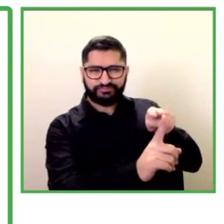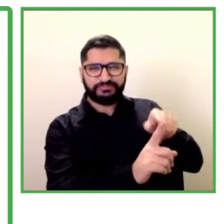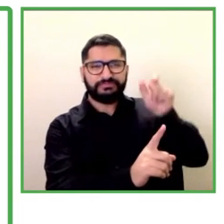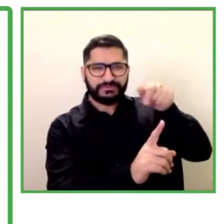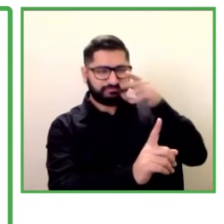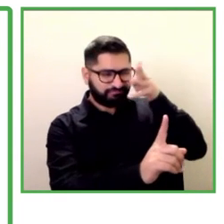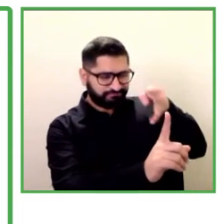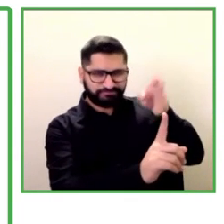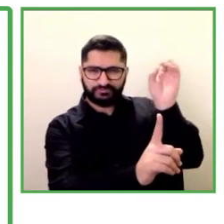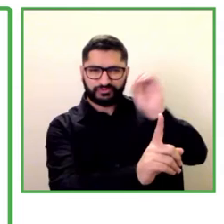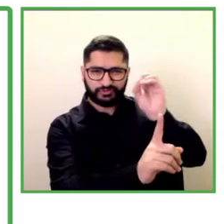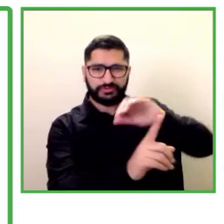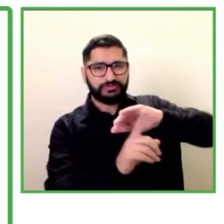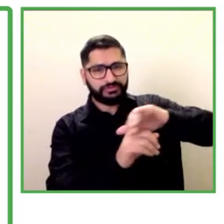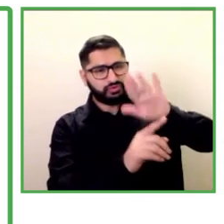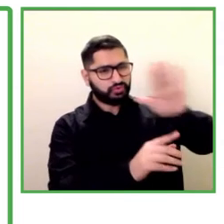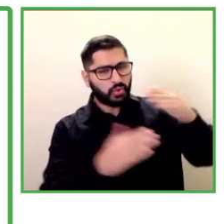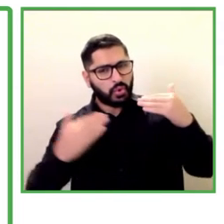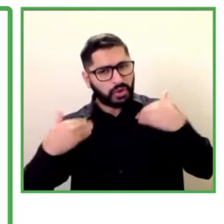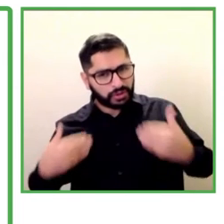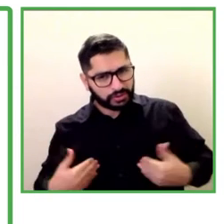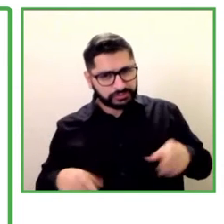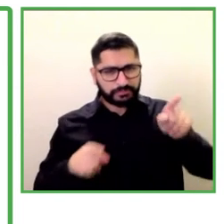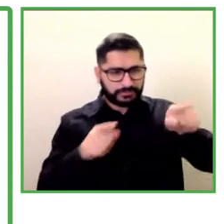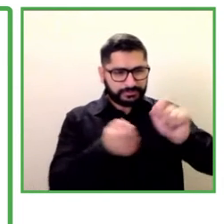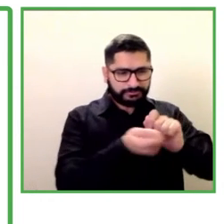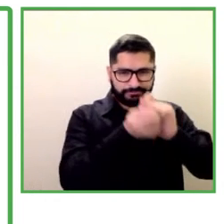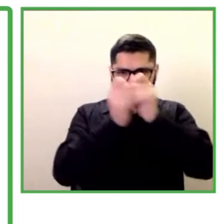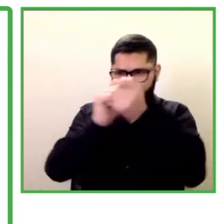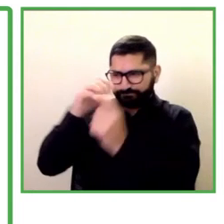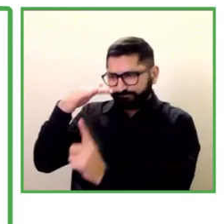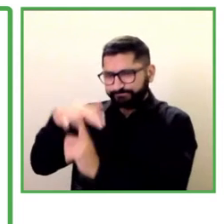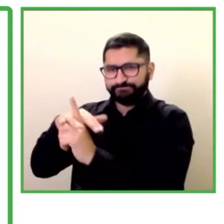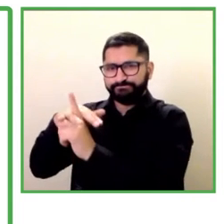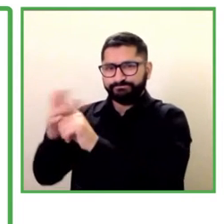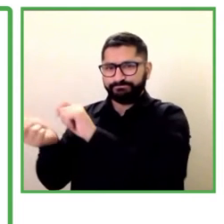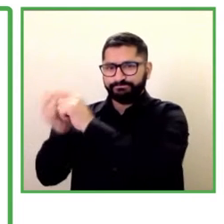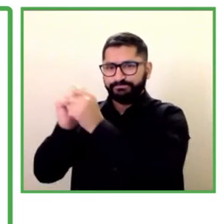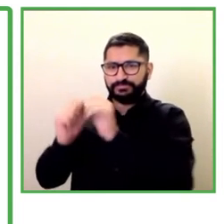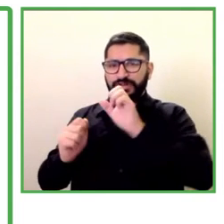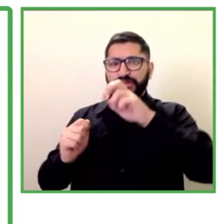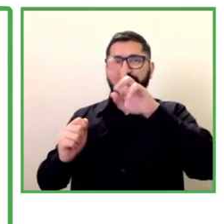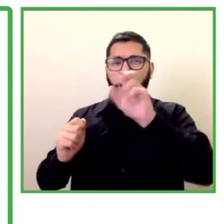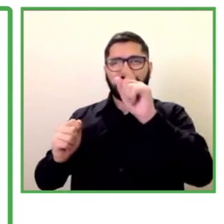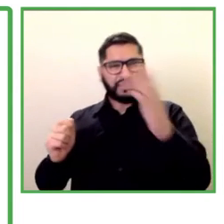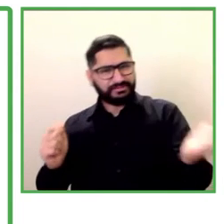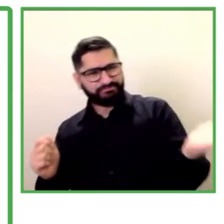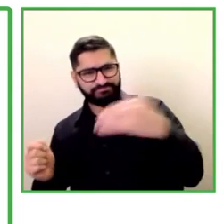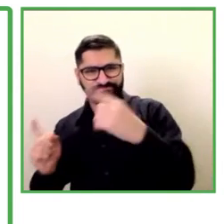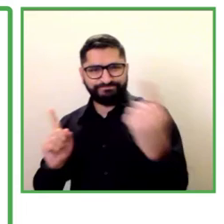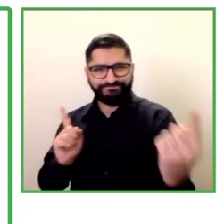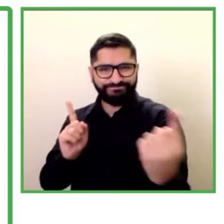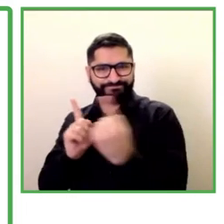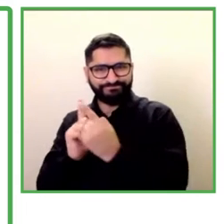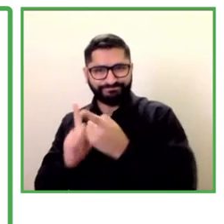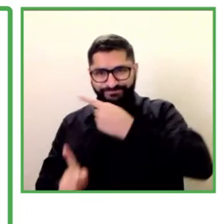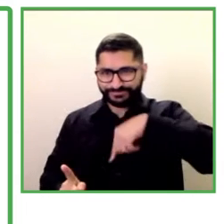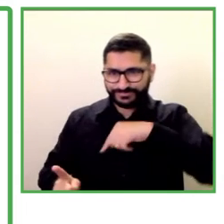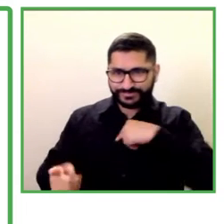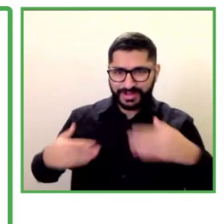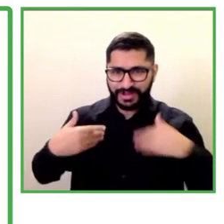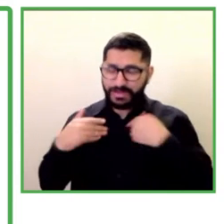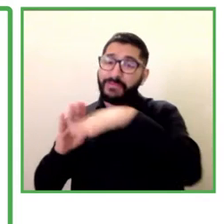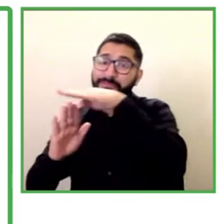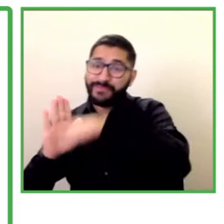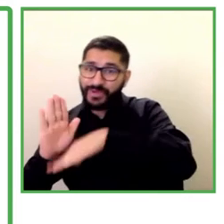to generate all of the necessary tools so that the companies can implement this inclusion programs in a more inclusive way